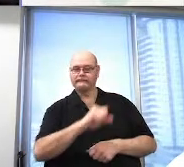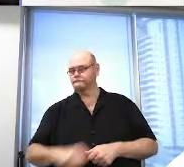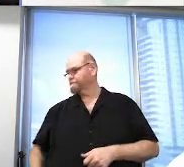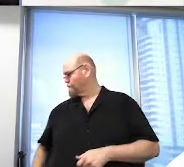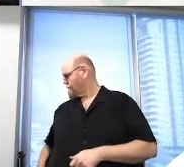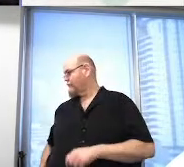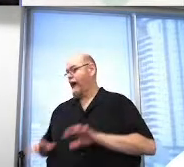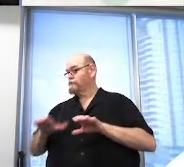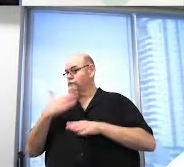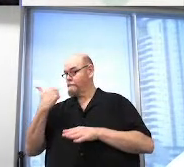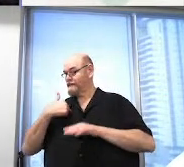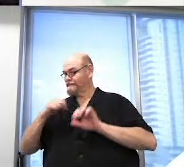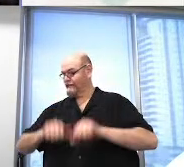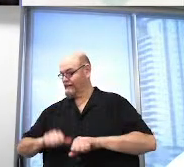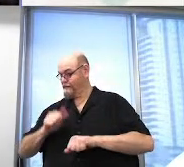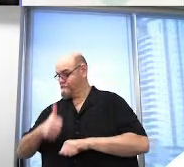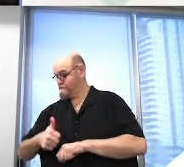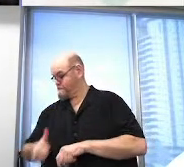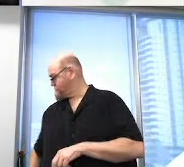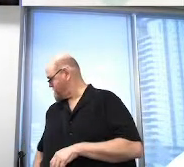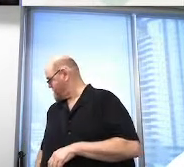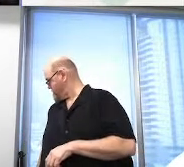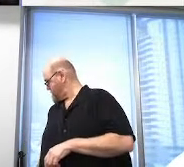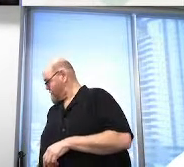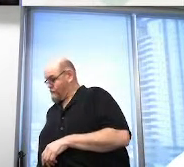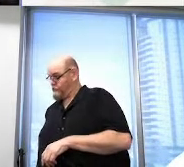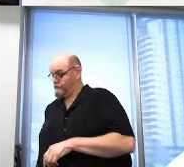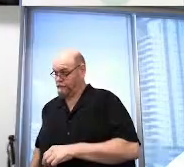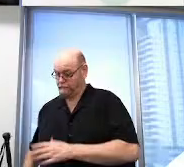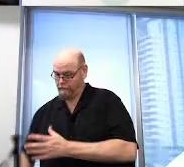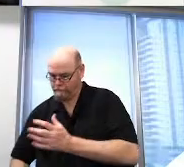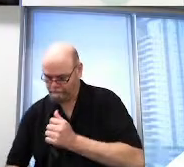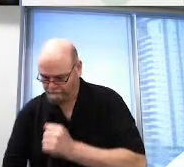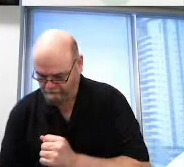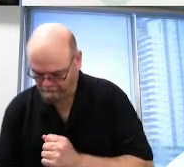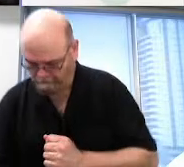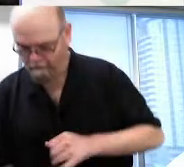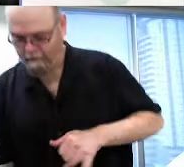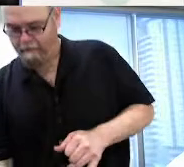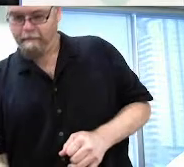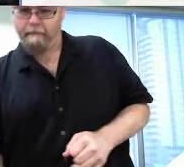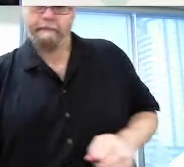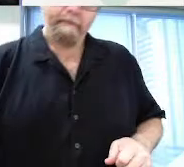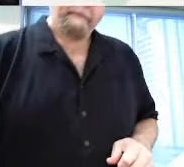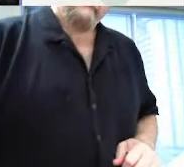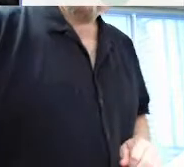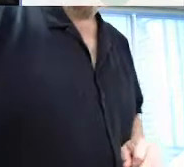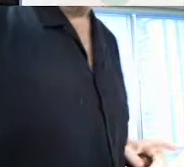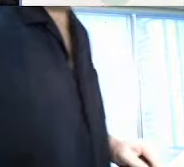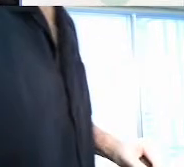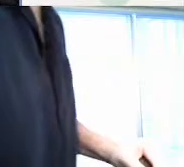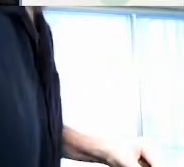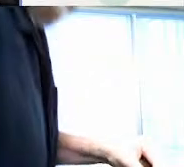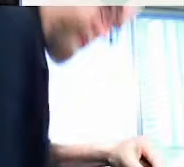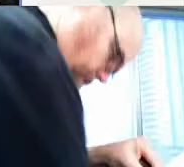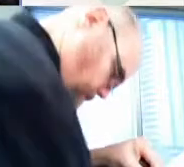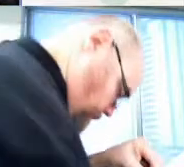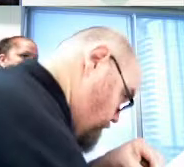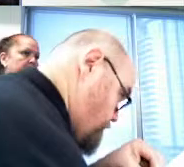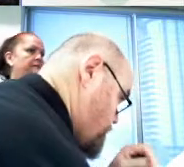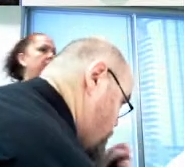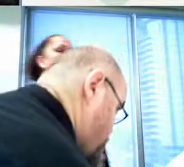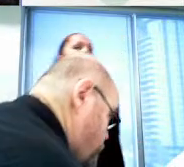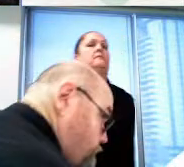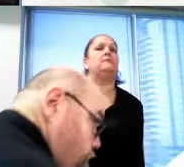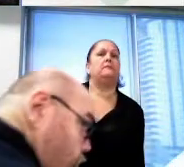Valle? Okay, I'll do the best I can at the break, all right? And meanwhile, everybody help out. You got that, Mr. Melendez? I got it, sir. Okay, thank you.